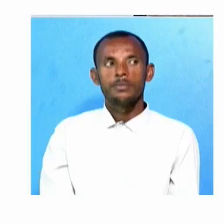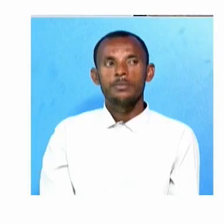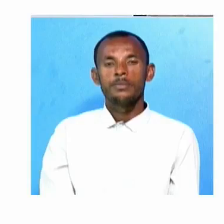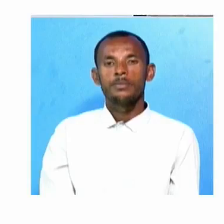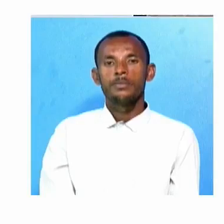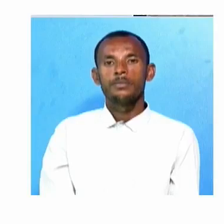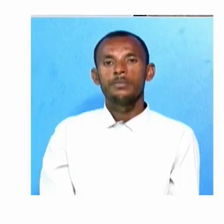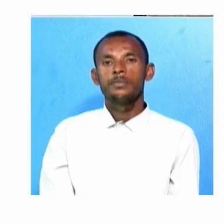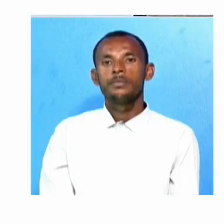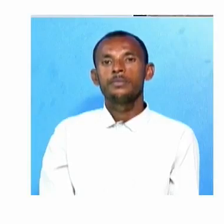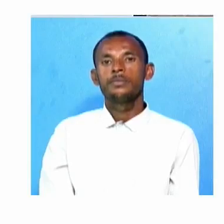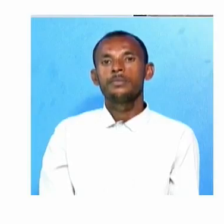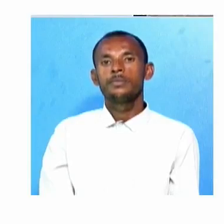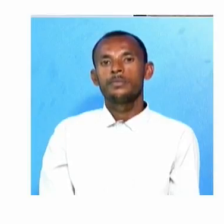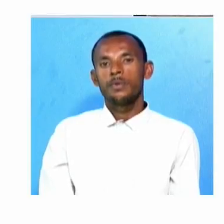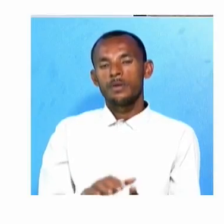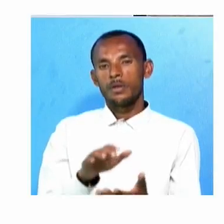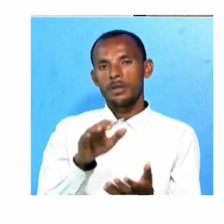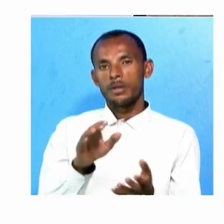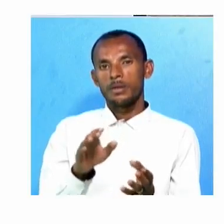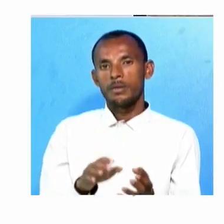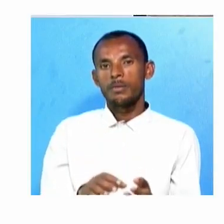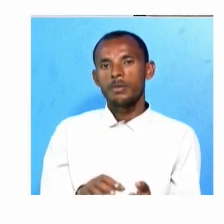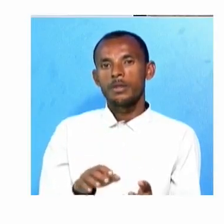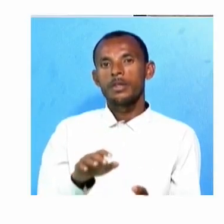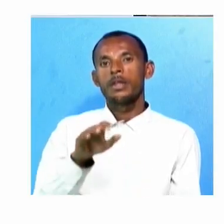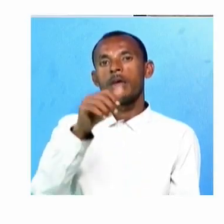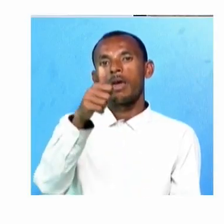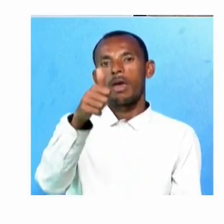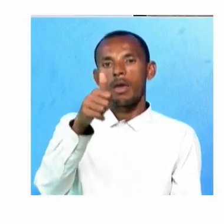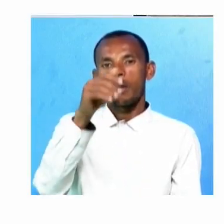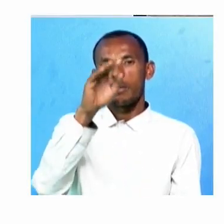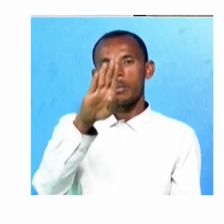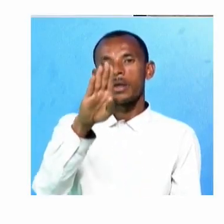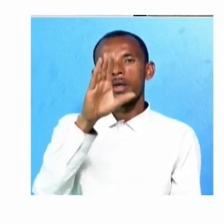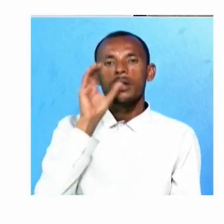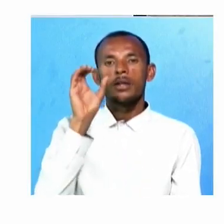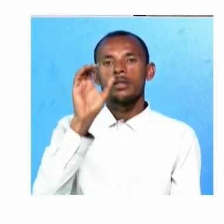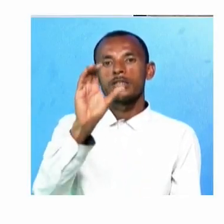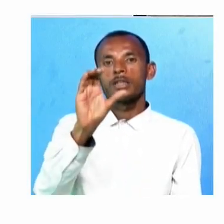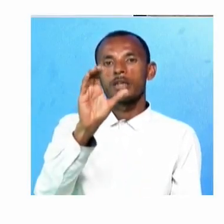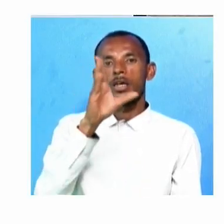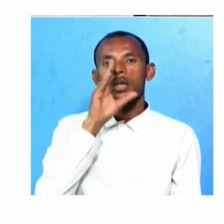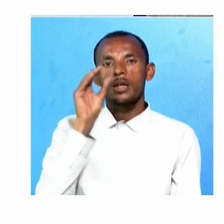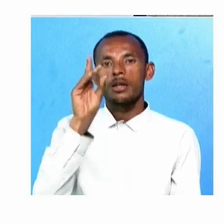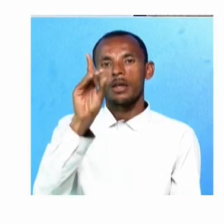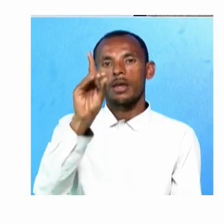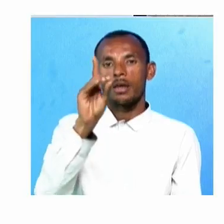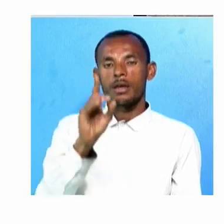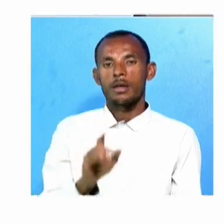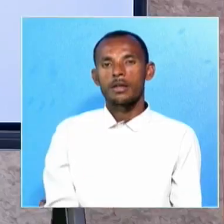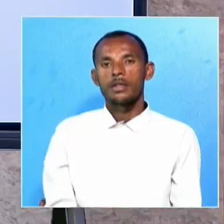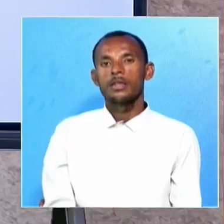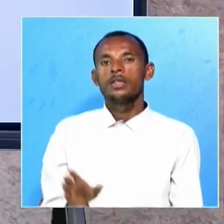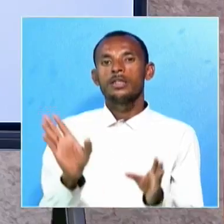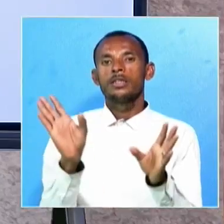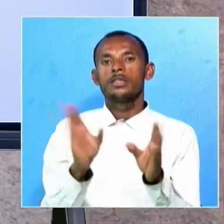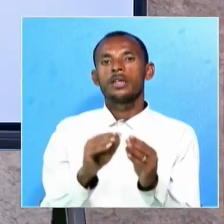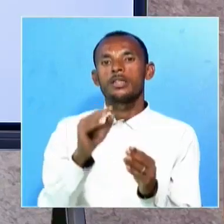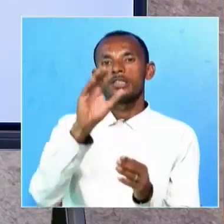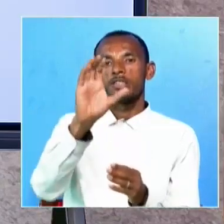contains the letters A, B, C, and D, set